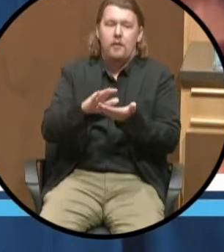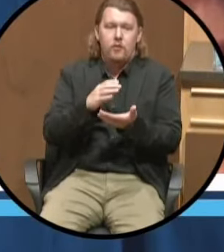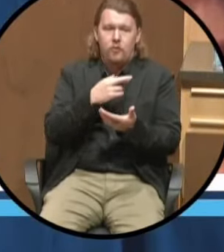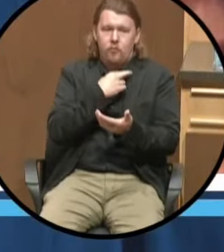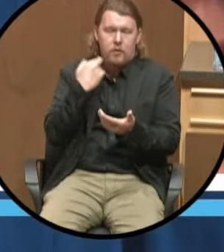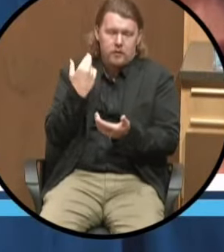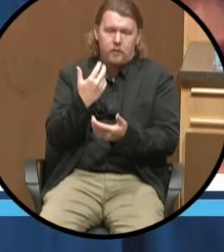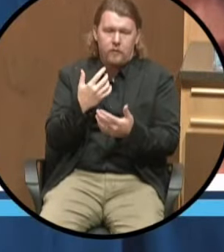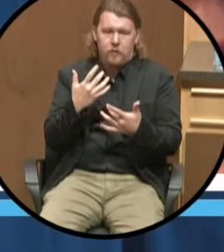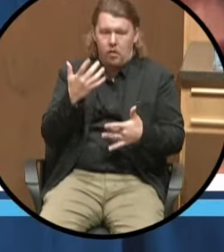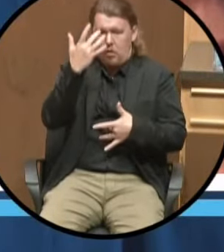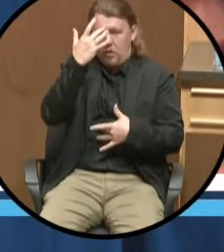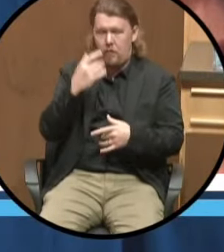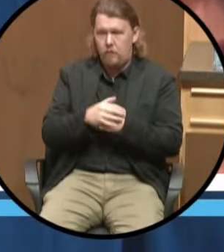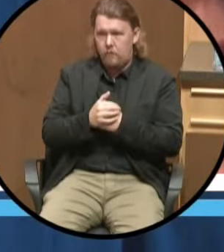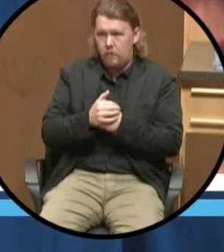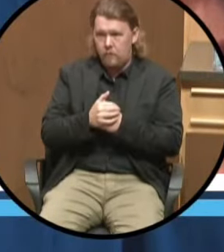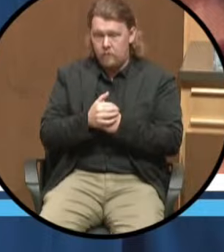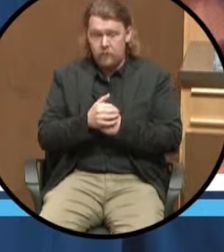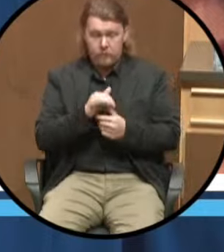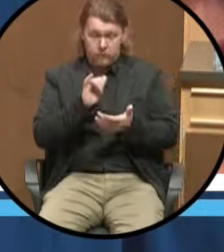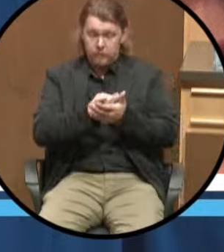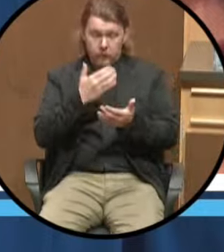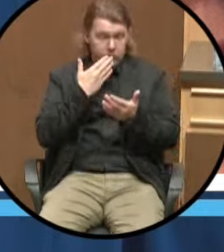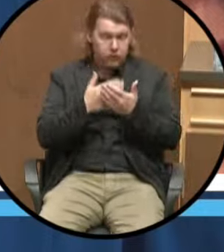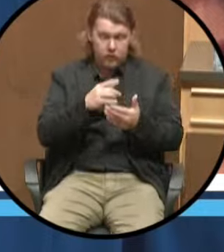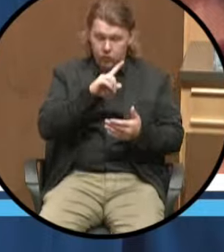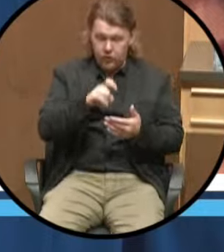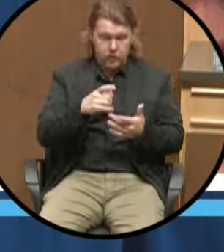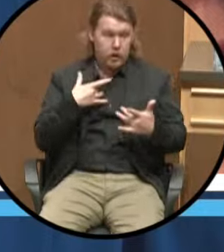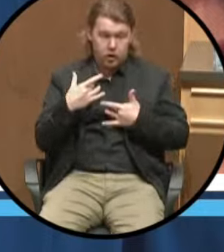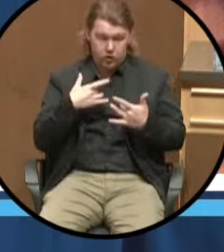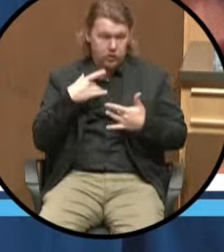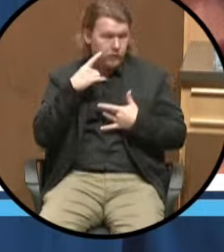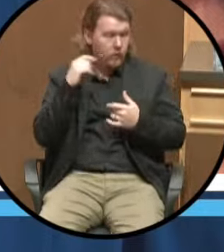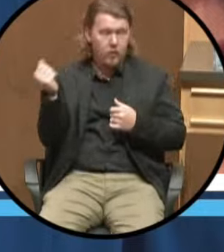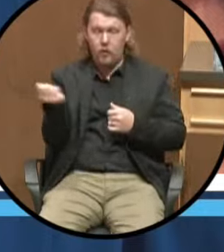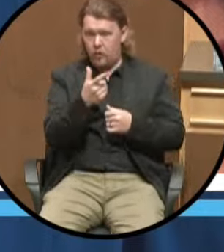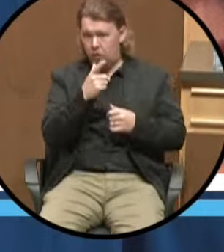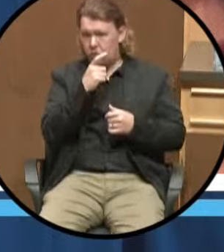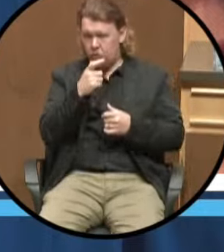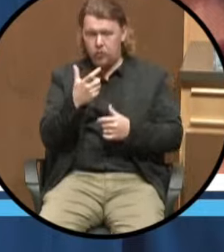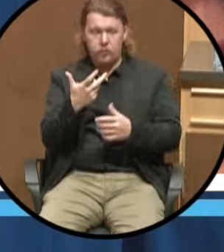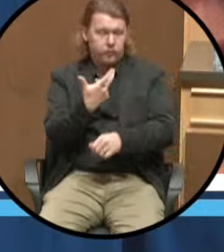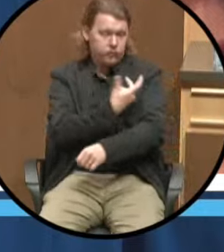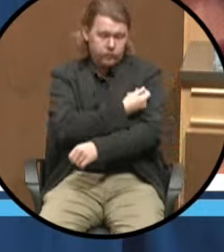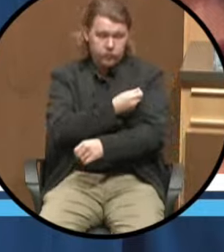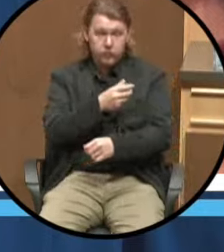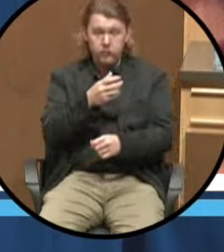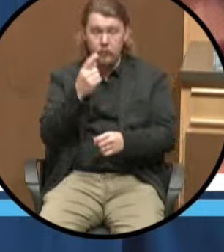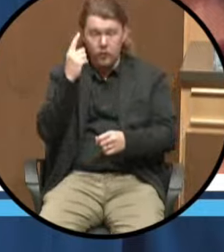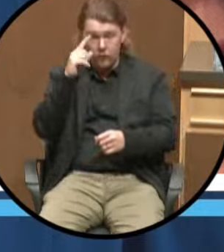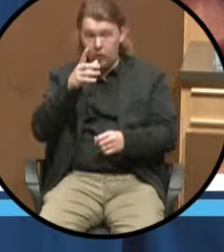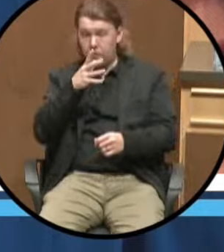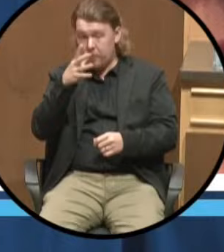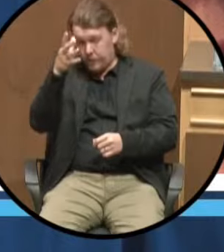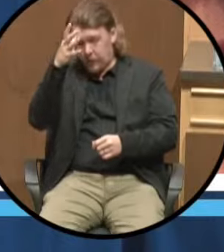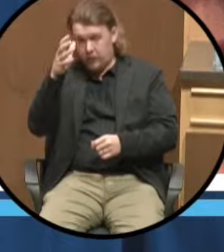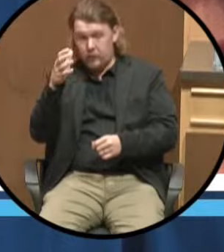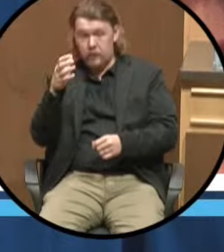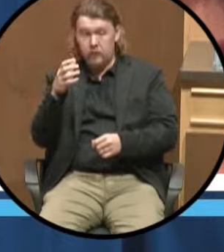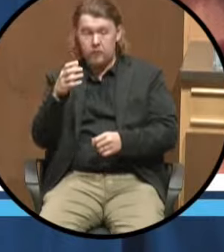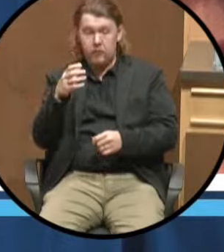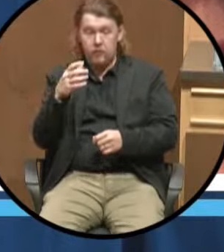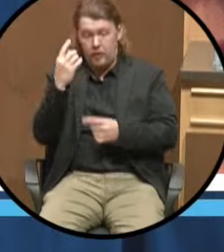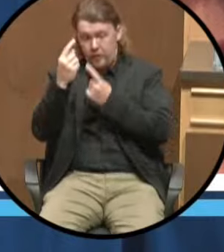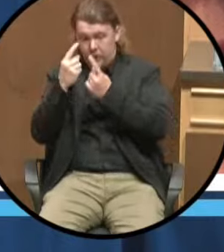Felicia, this is a very valid concern for all people who get vaccines, as well as for parents who are going to give them